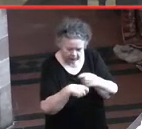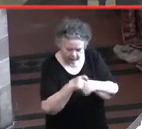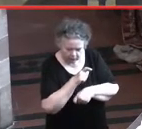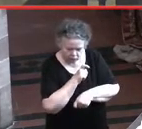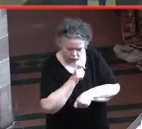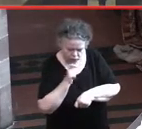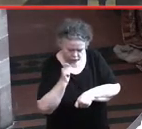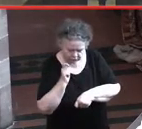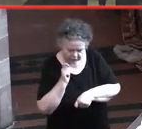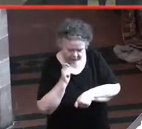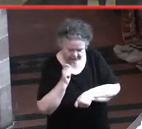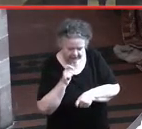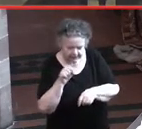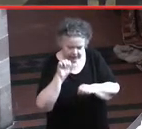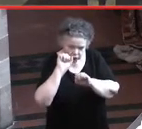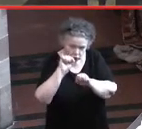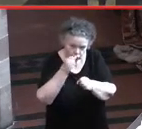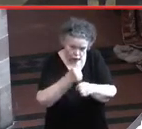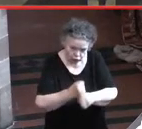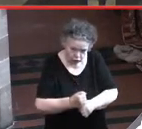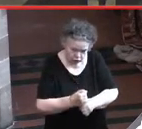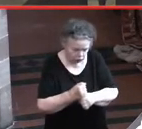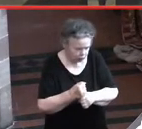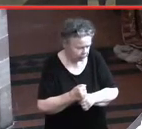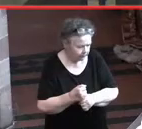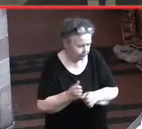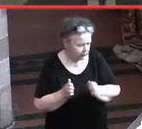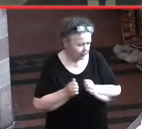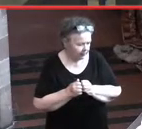presbyter in your church.